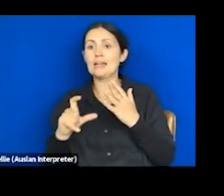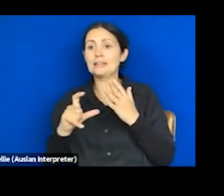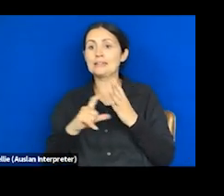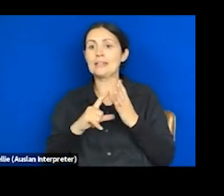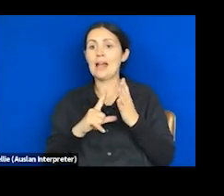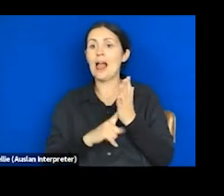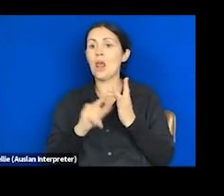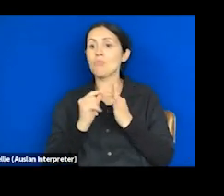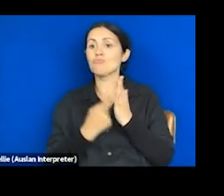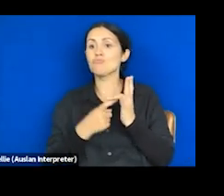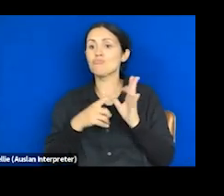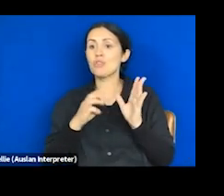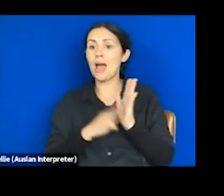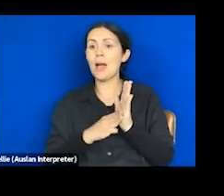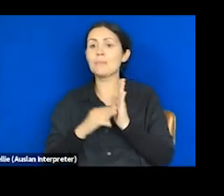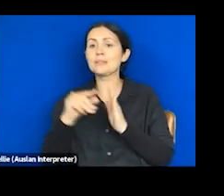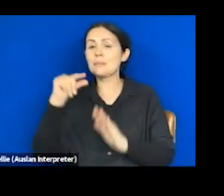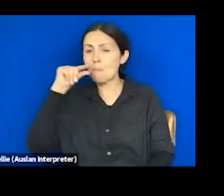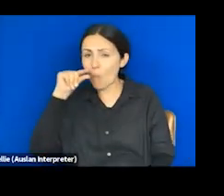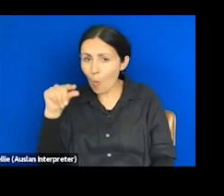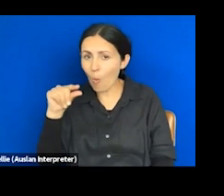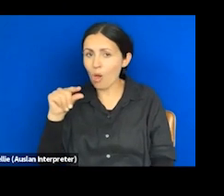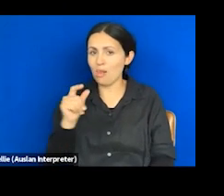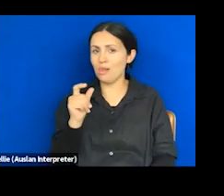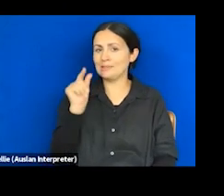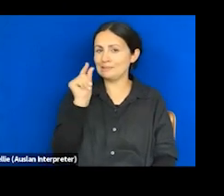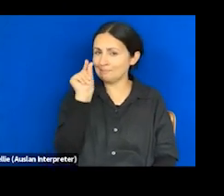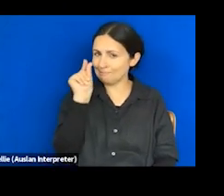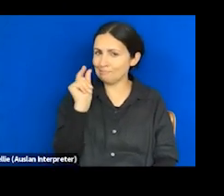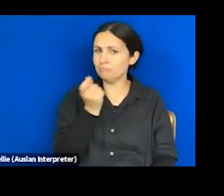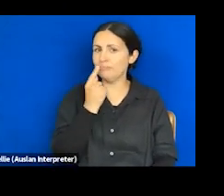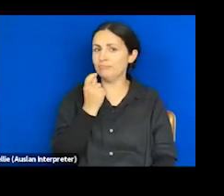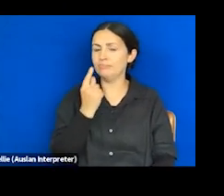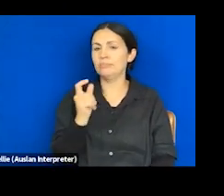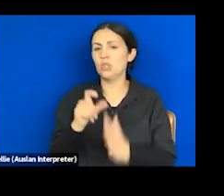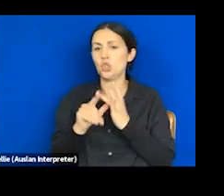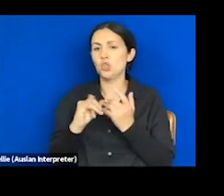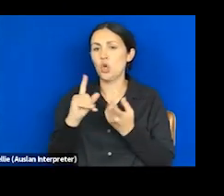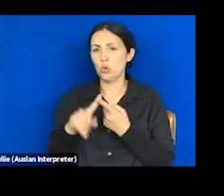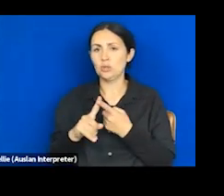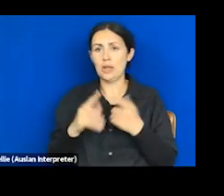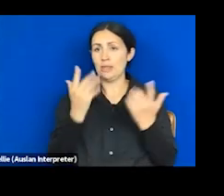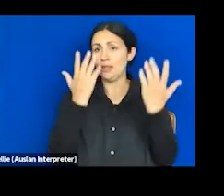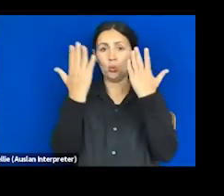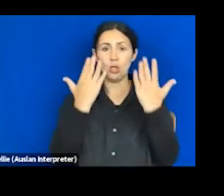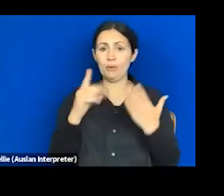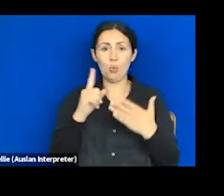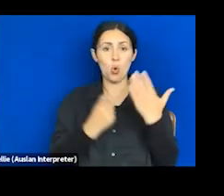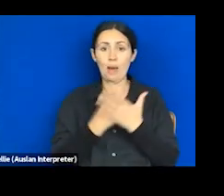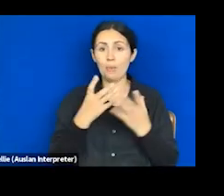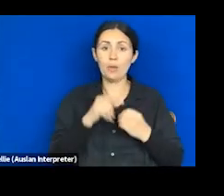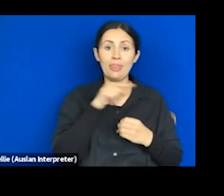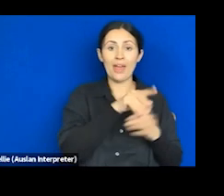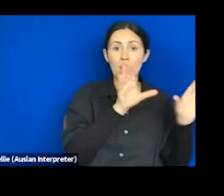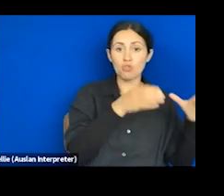dose of psilocybin in a treatment session, and all the psychological trappings that we have around psychedelic therapy. They had